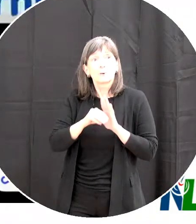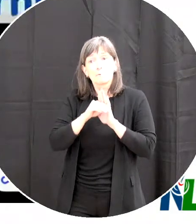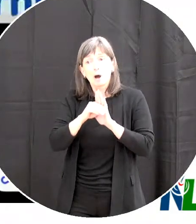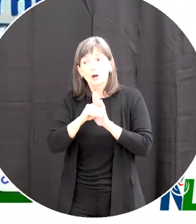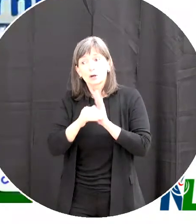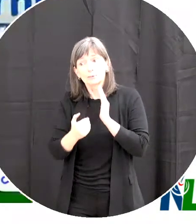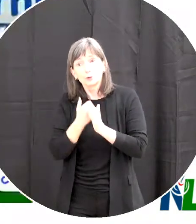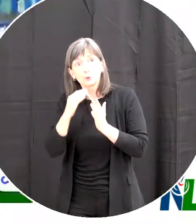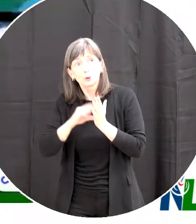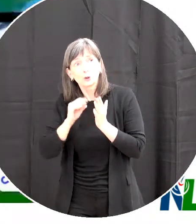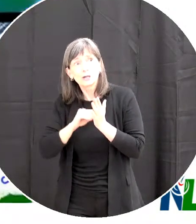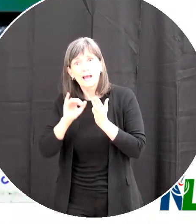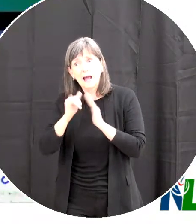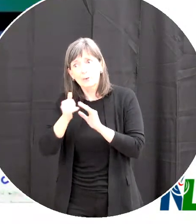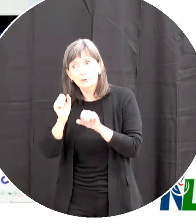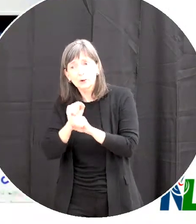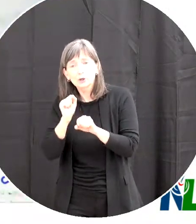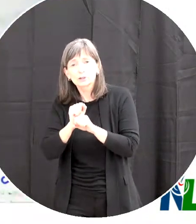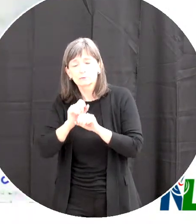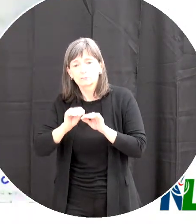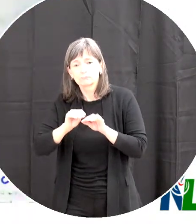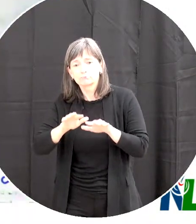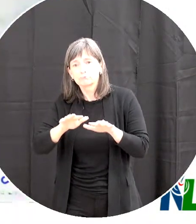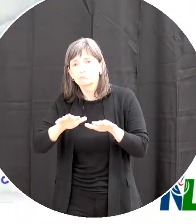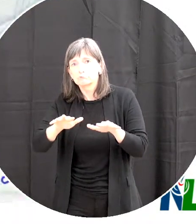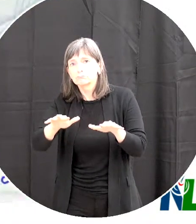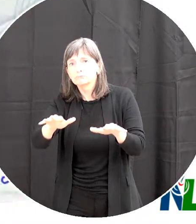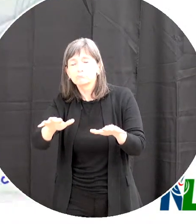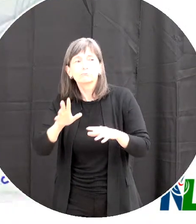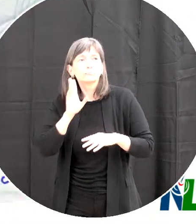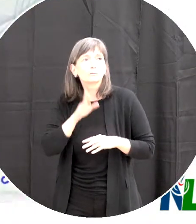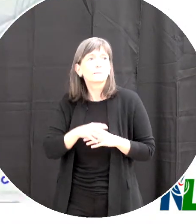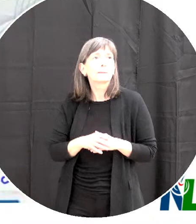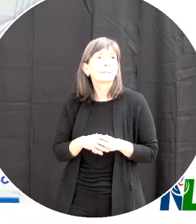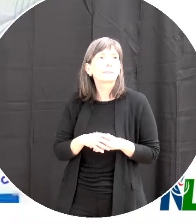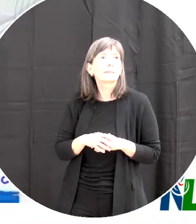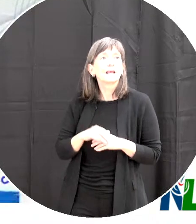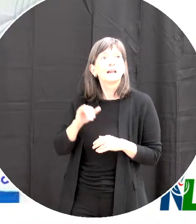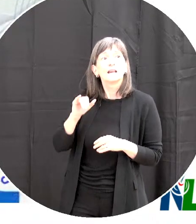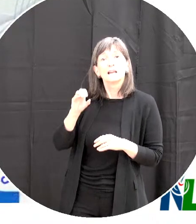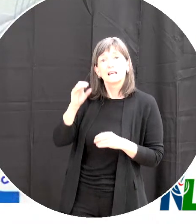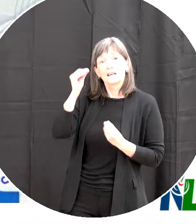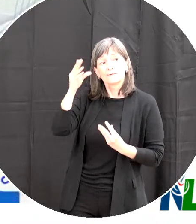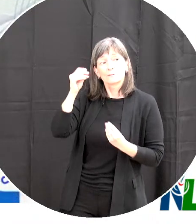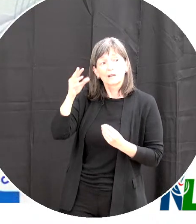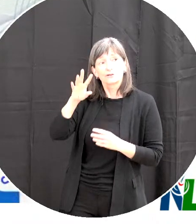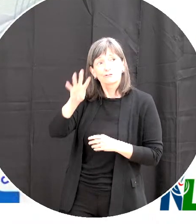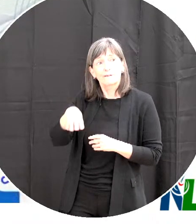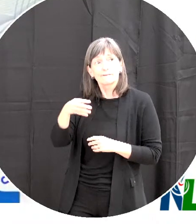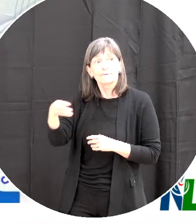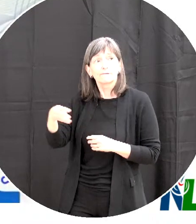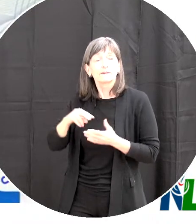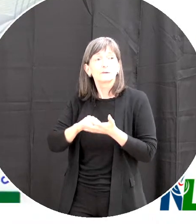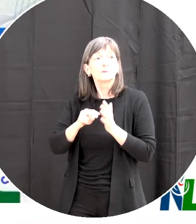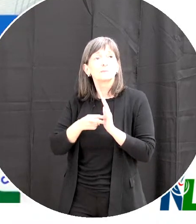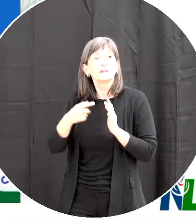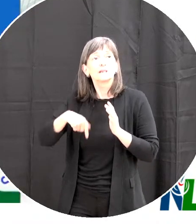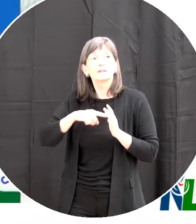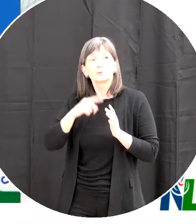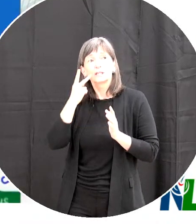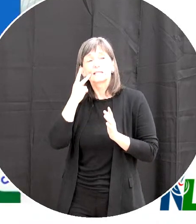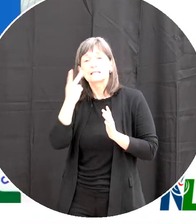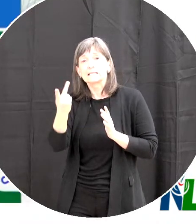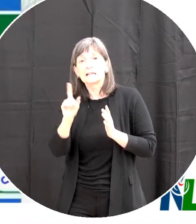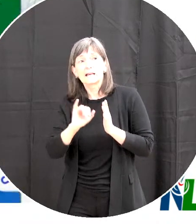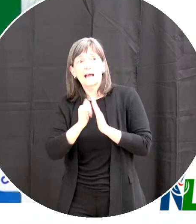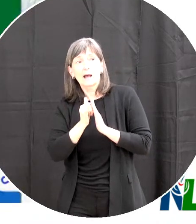entertain and inspire. The 120-day infographic is an artifact created to communicate our progress and our